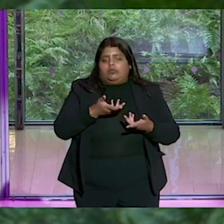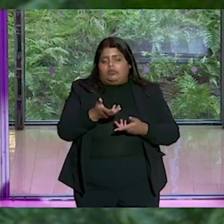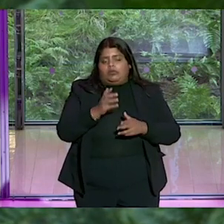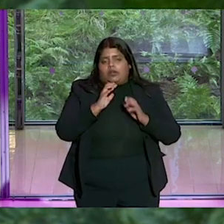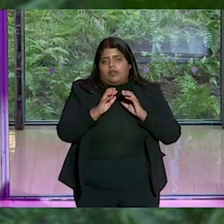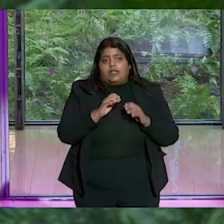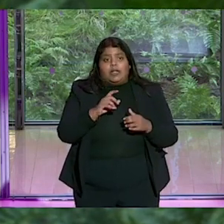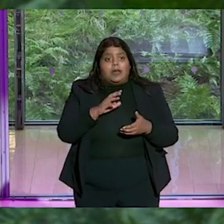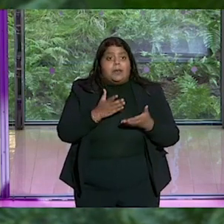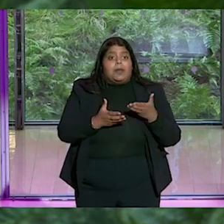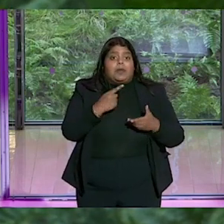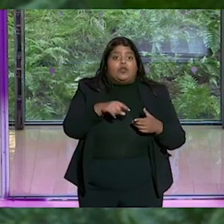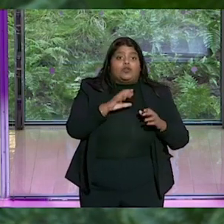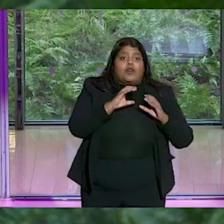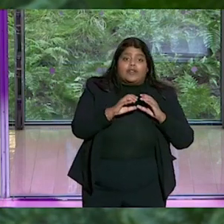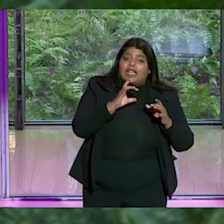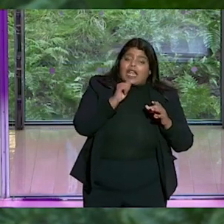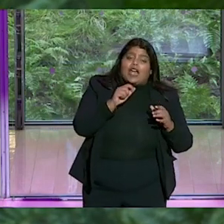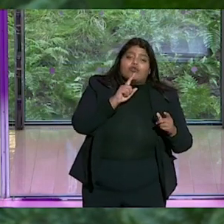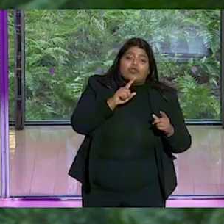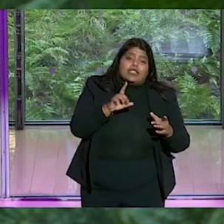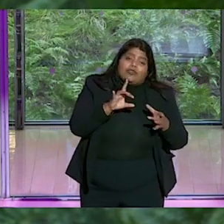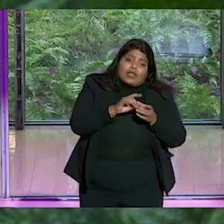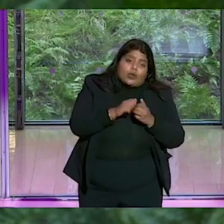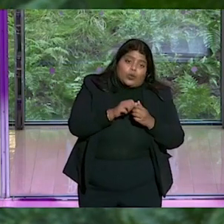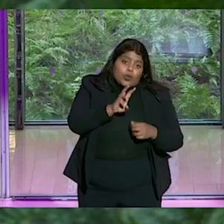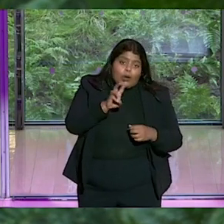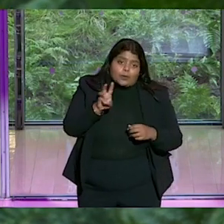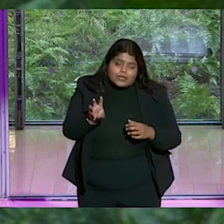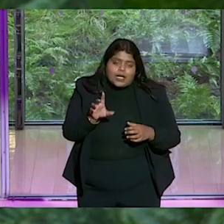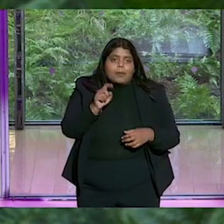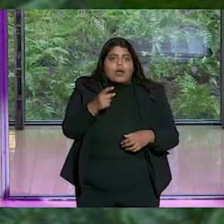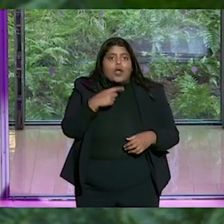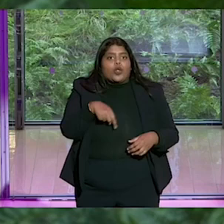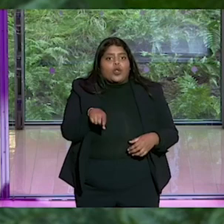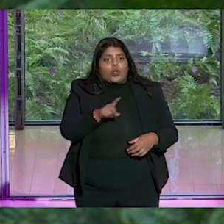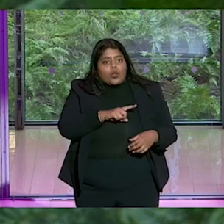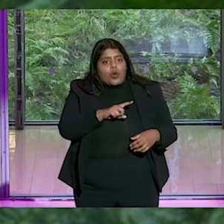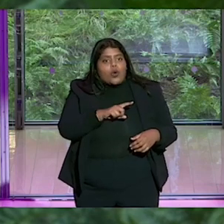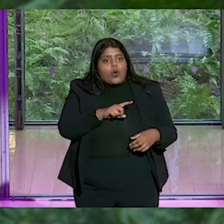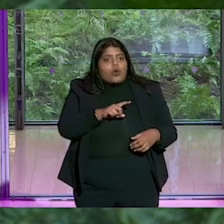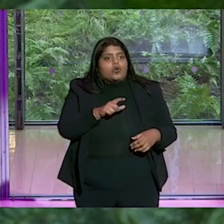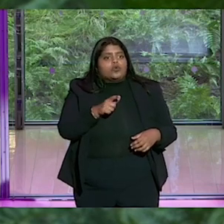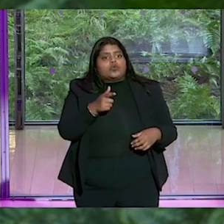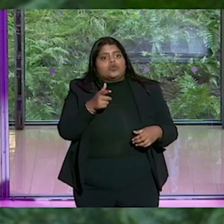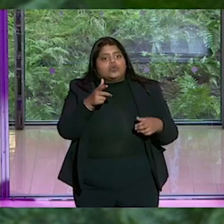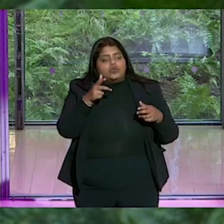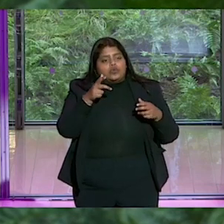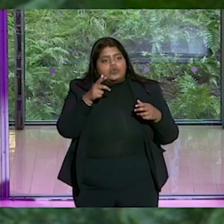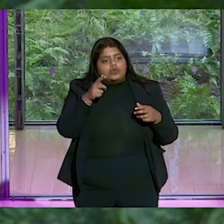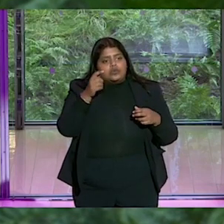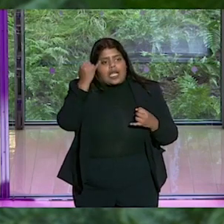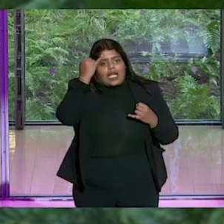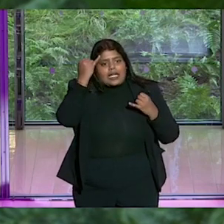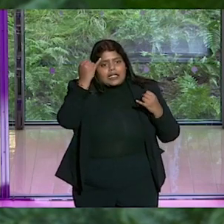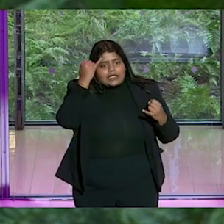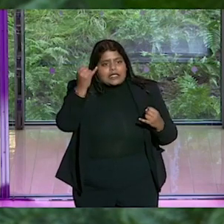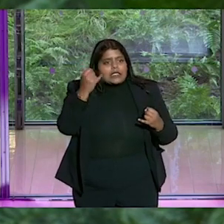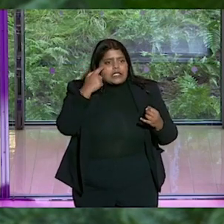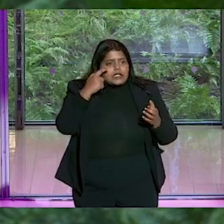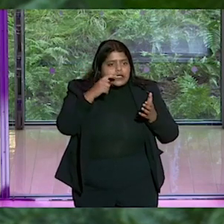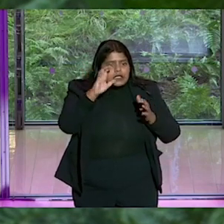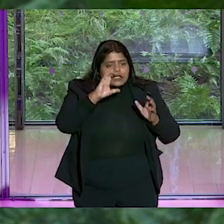be outright about the website itself. But those insights don't come from logging